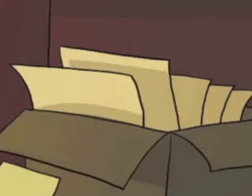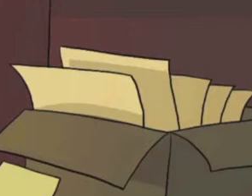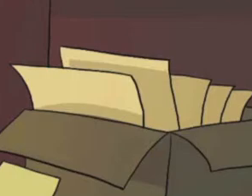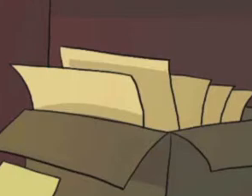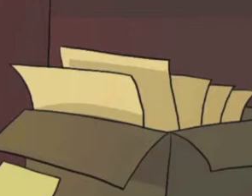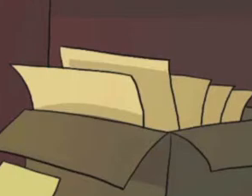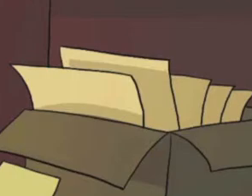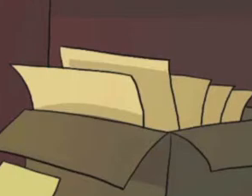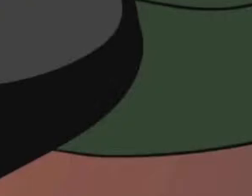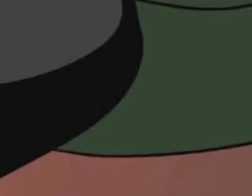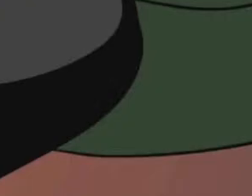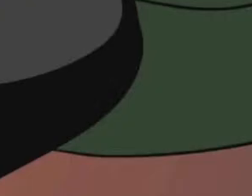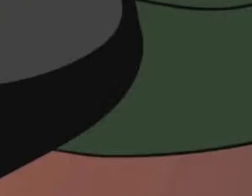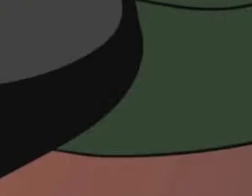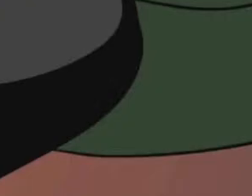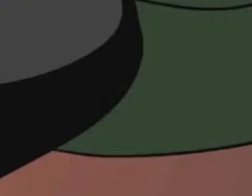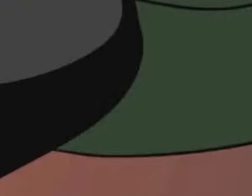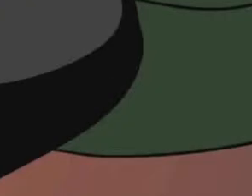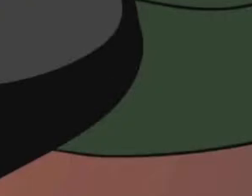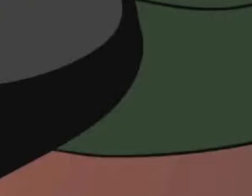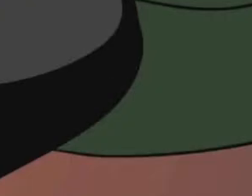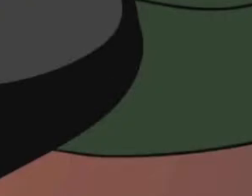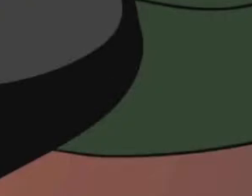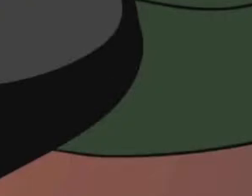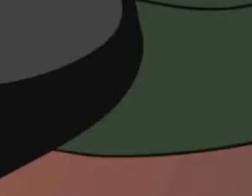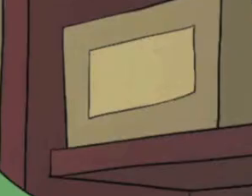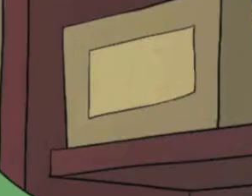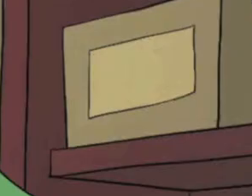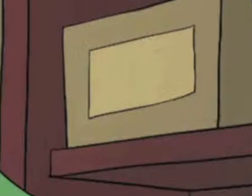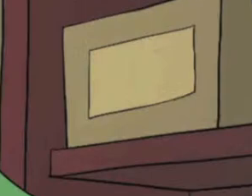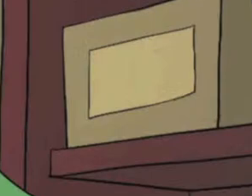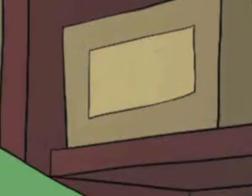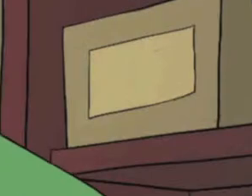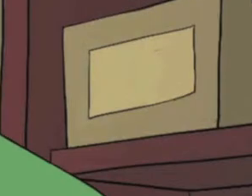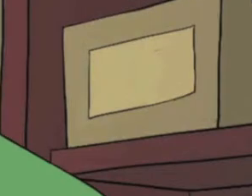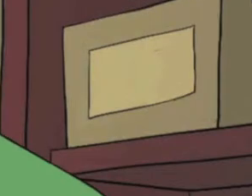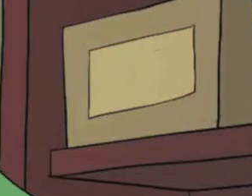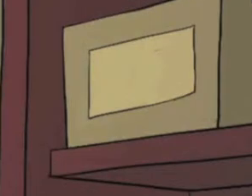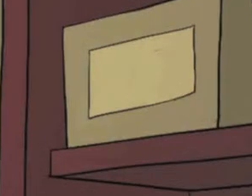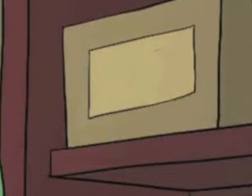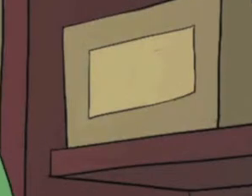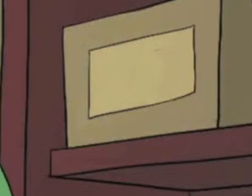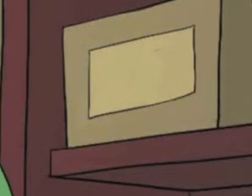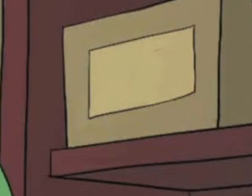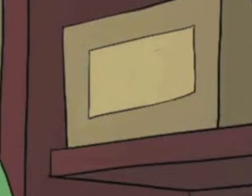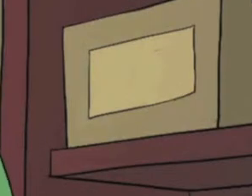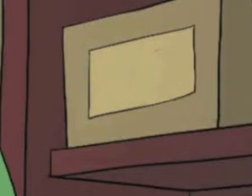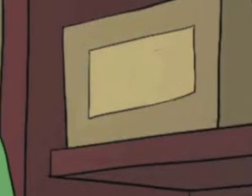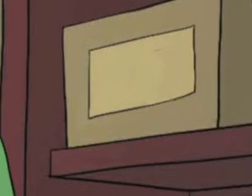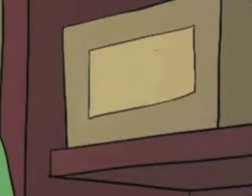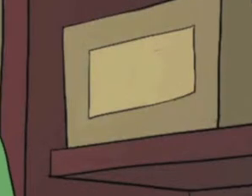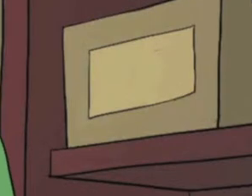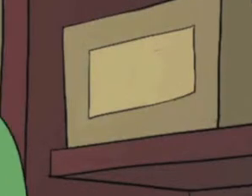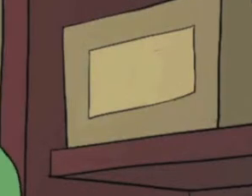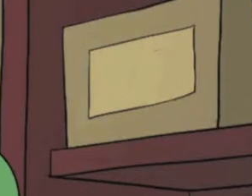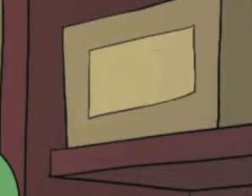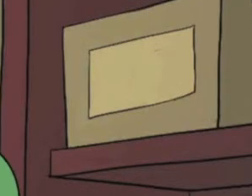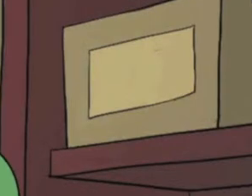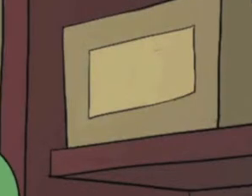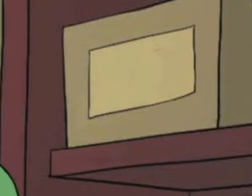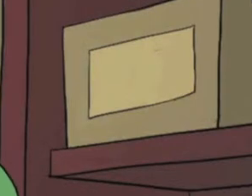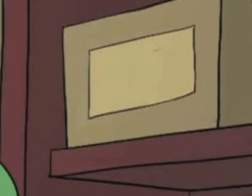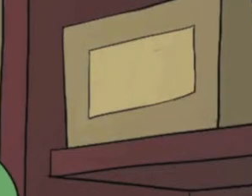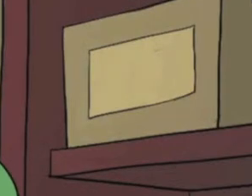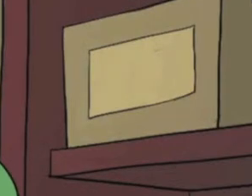it. I really wish there was one. Because the way these invoices grow legs and disappear. I believe this is what you're looking for.